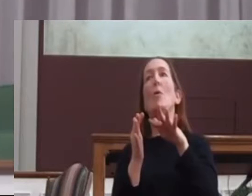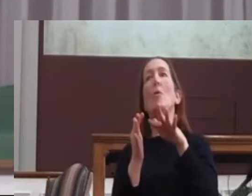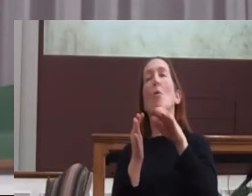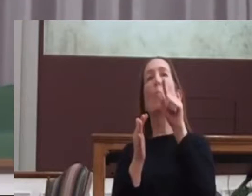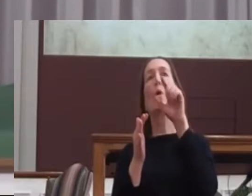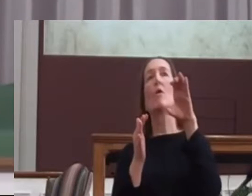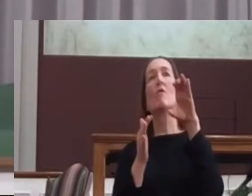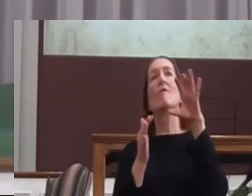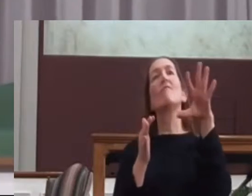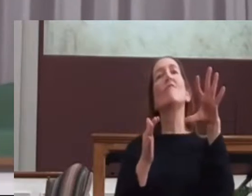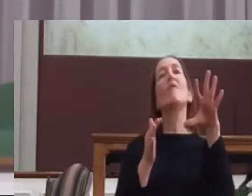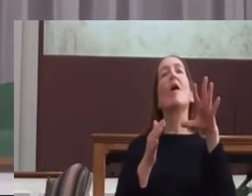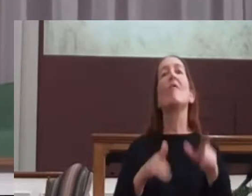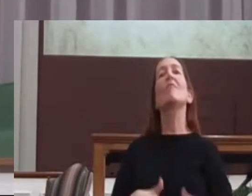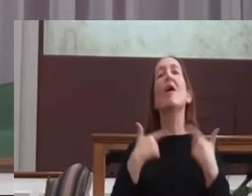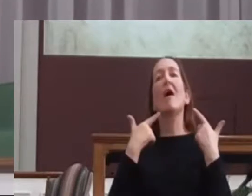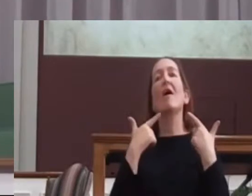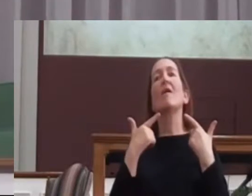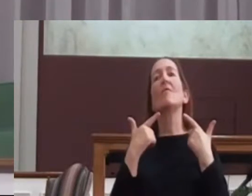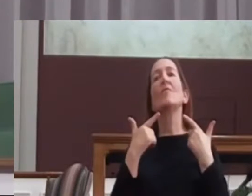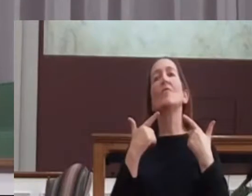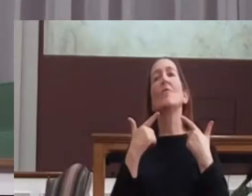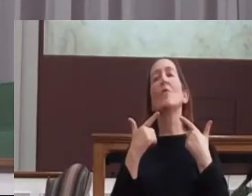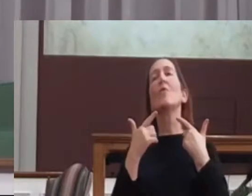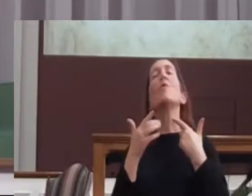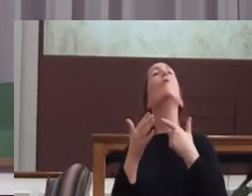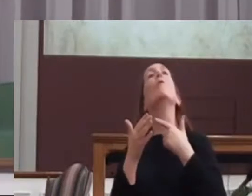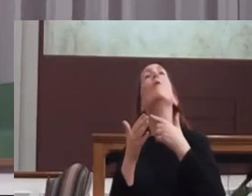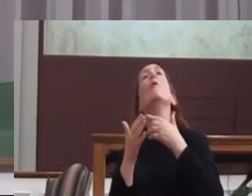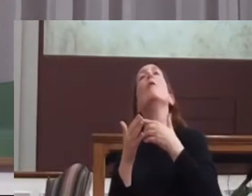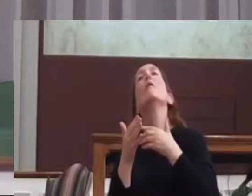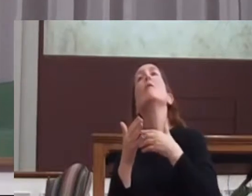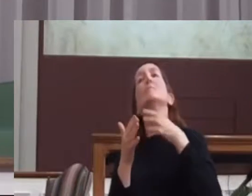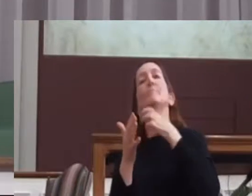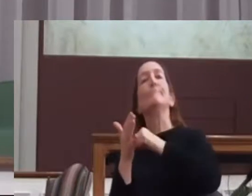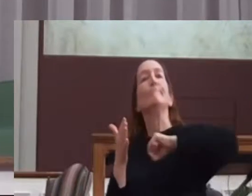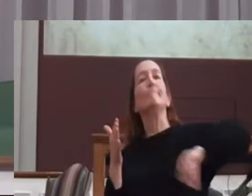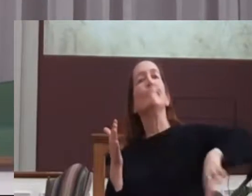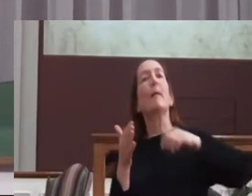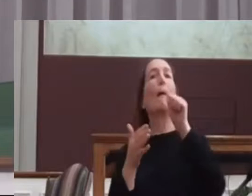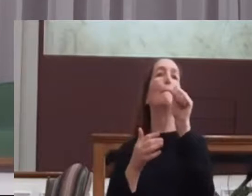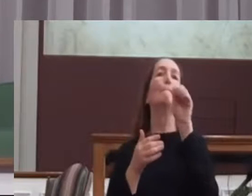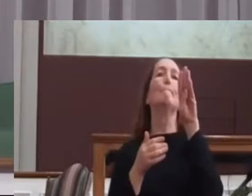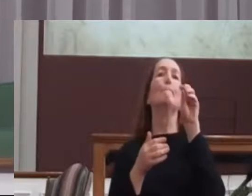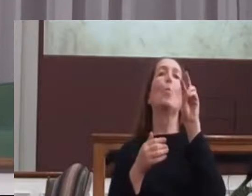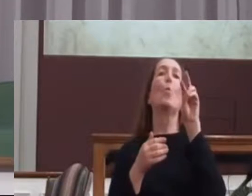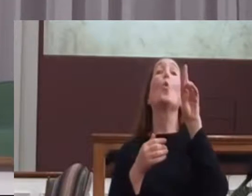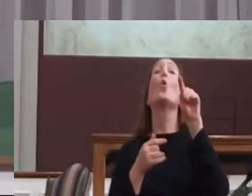approximately 105 lives were aborted here in the United States that were reported.